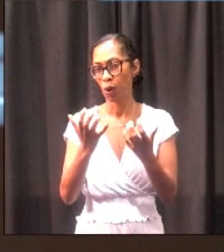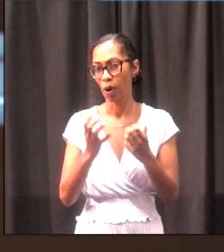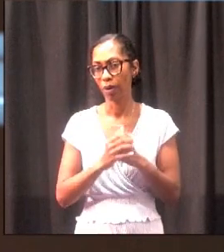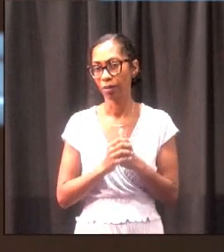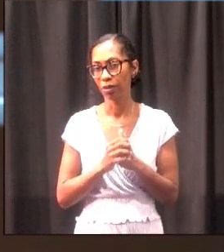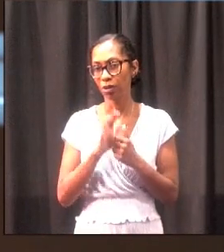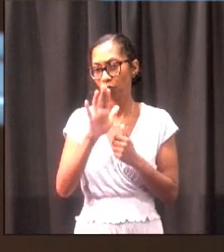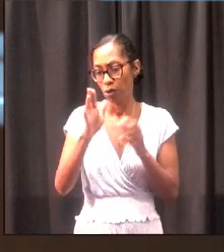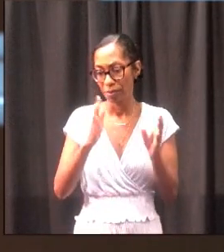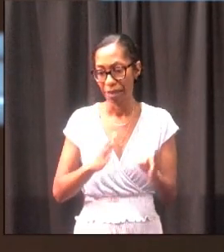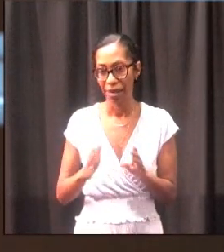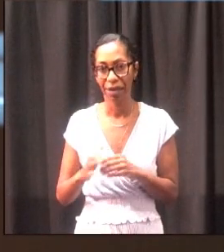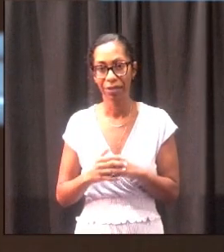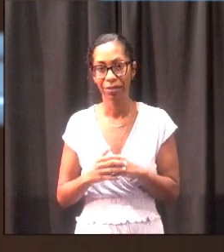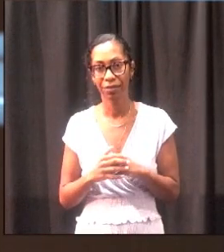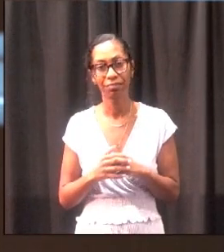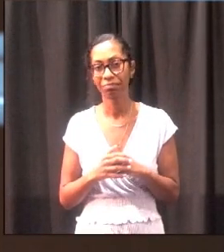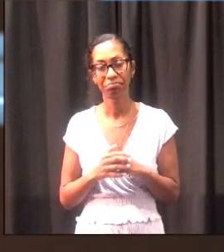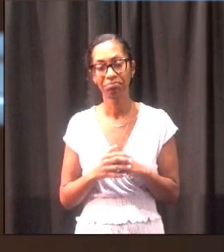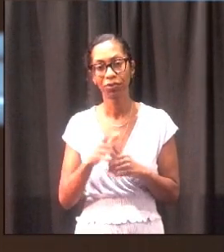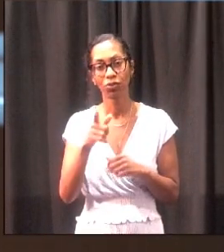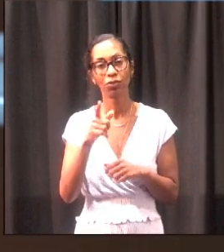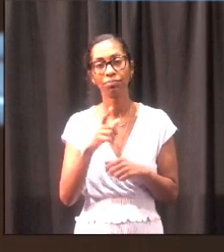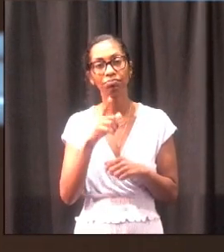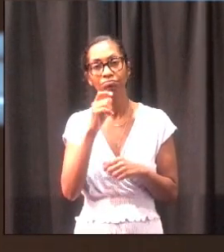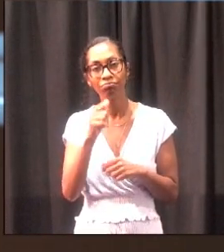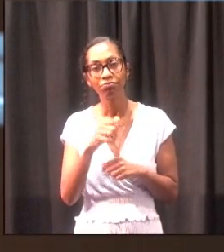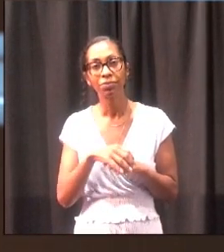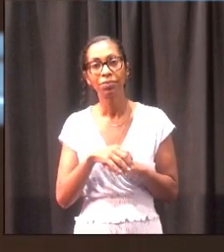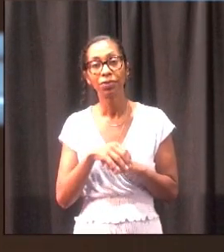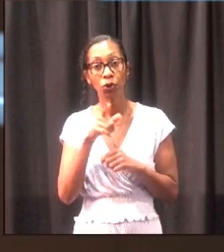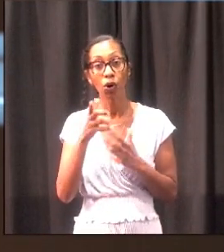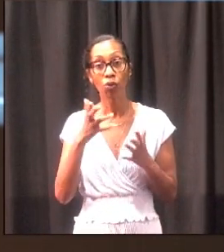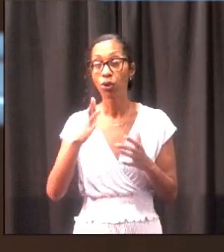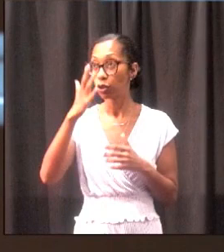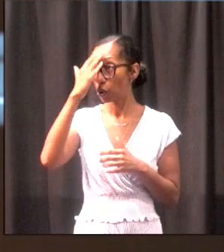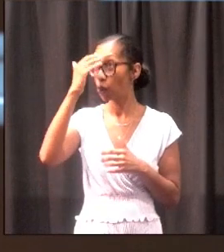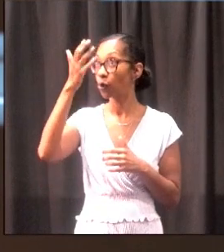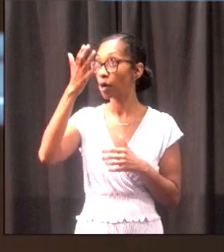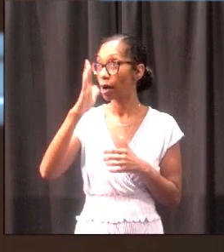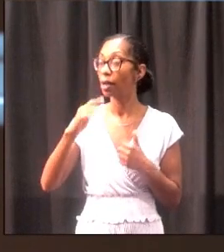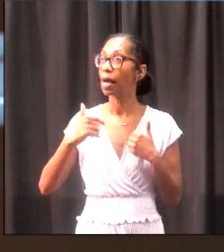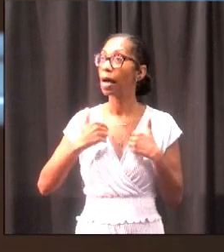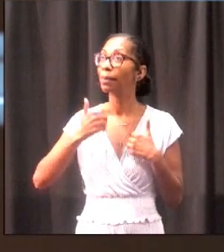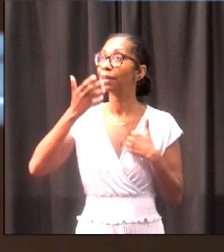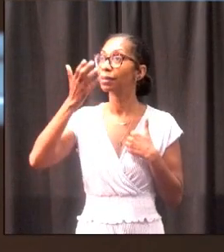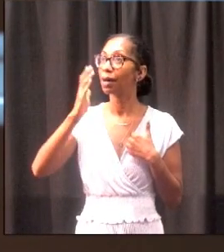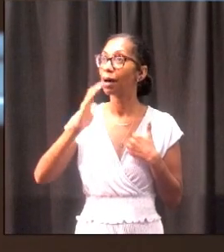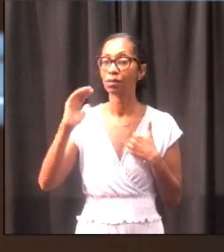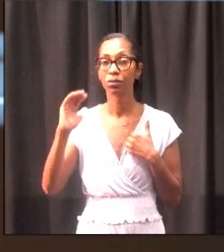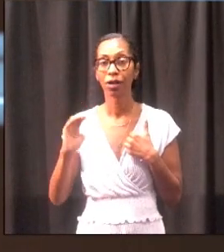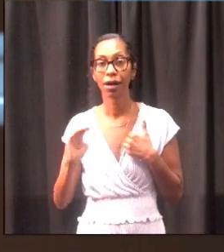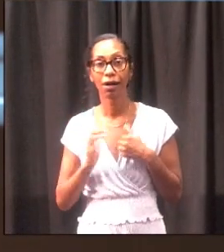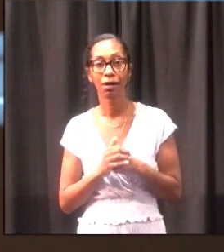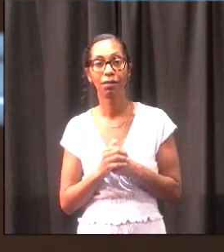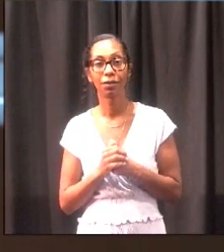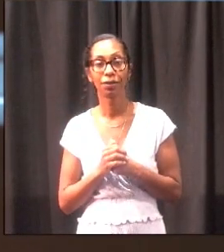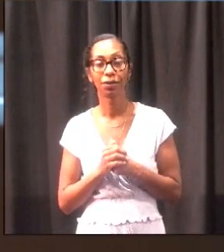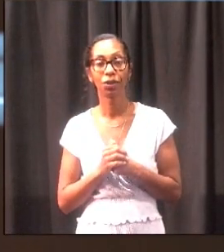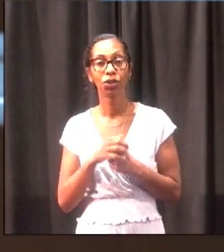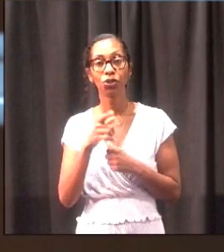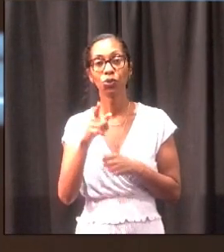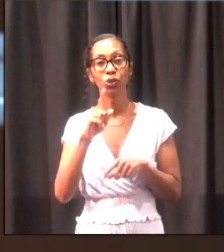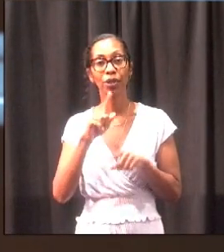you know, watch this now, who you are and whose you are, we are not allowed, listen now, to